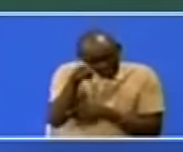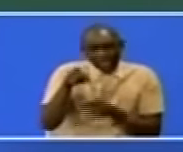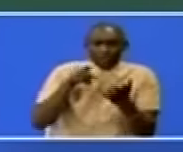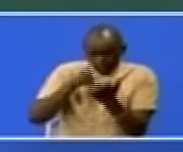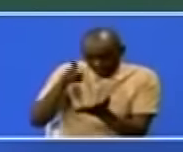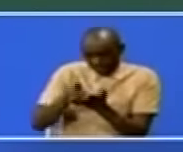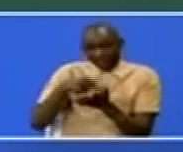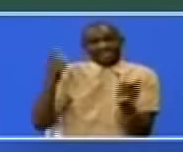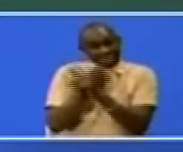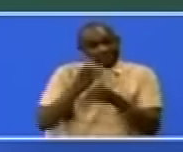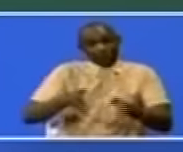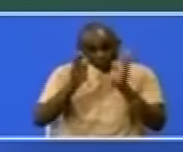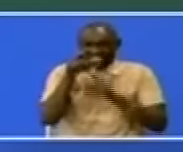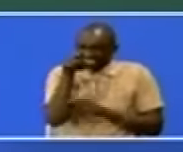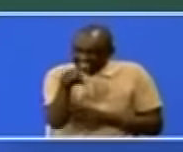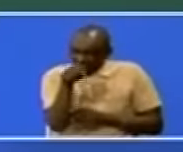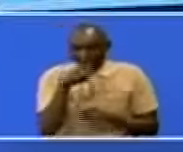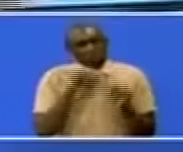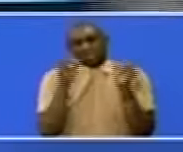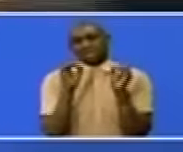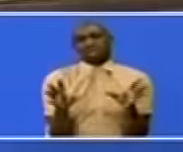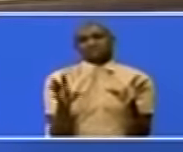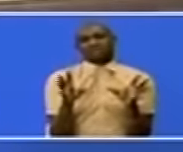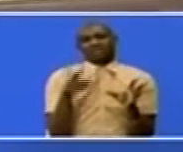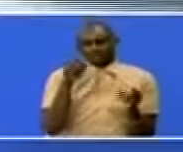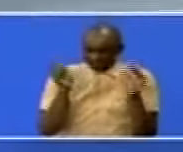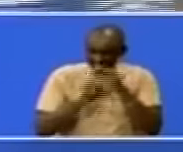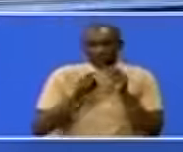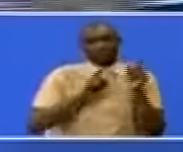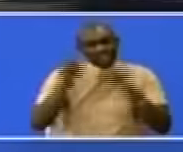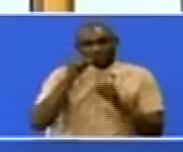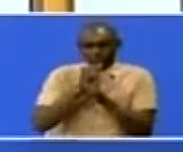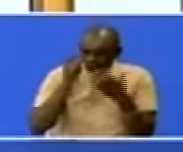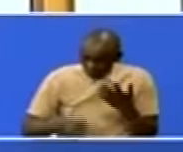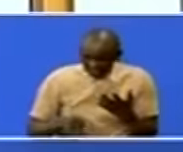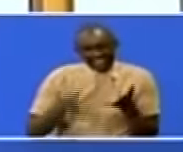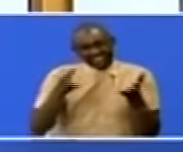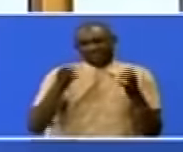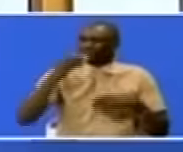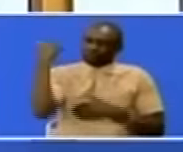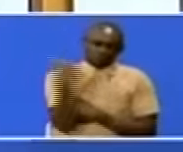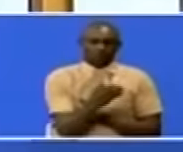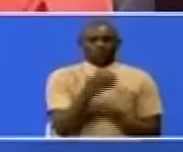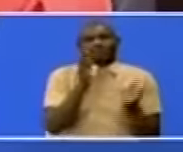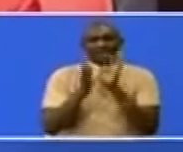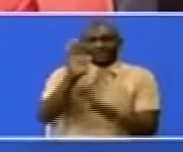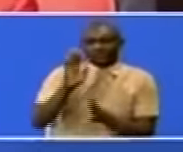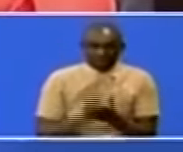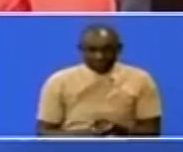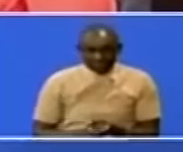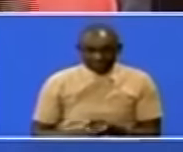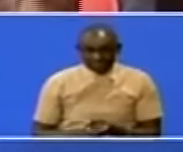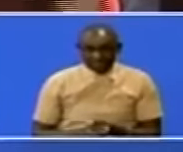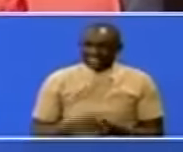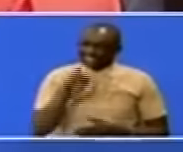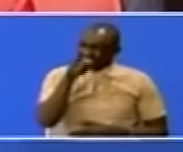major highways has not gone down well, forcing the Minister of Transport to temporarily suspend its plans. It's not